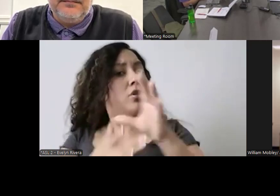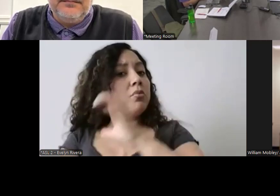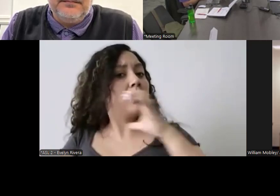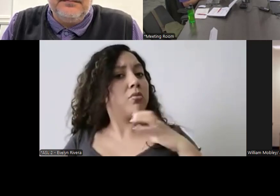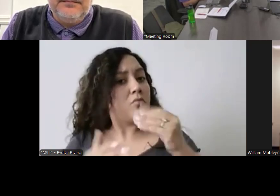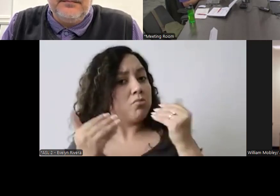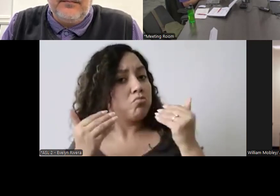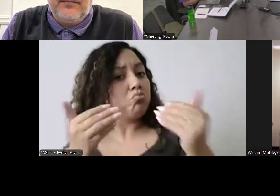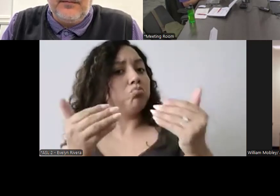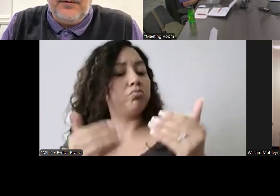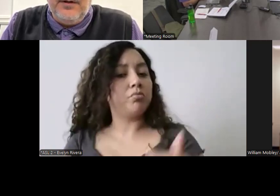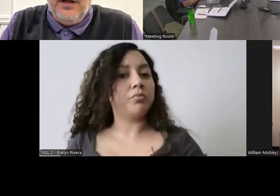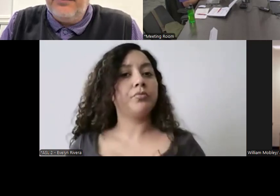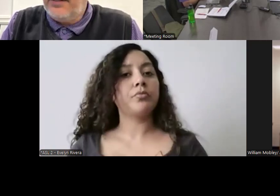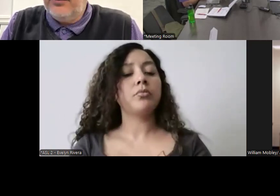forward.